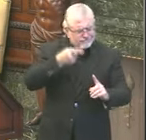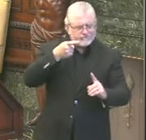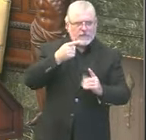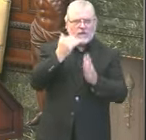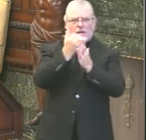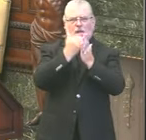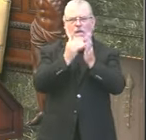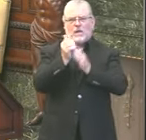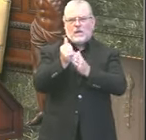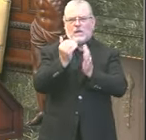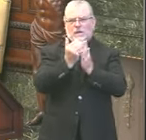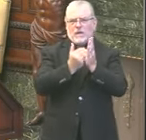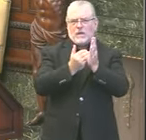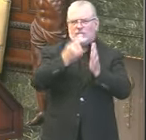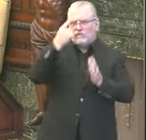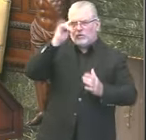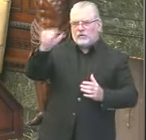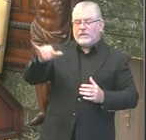was it.